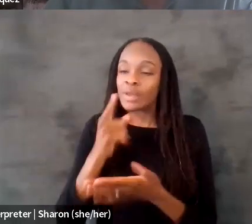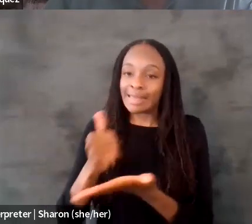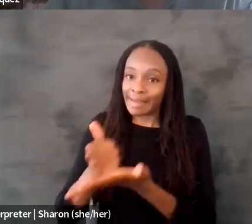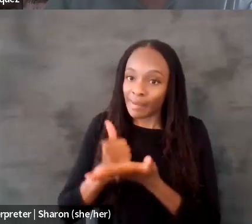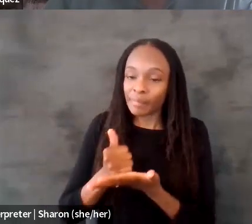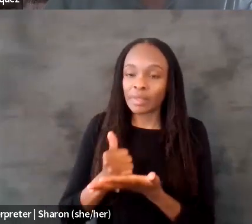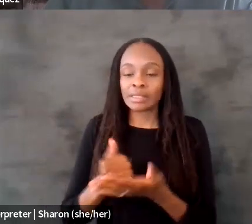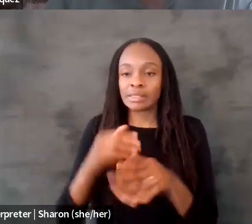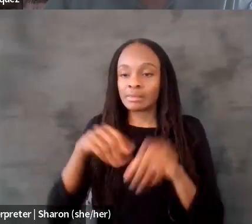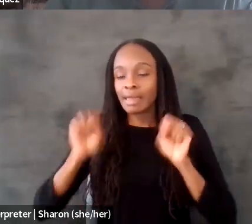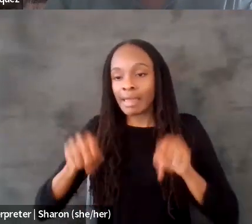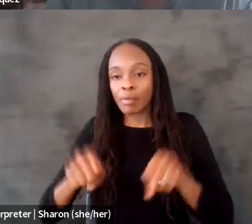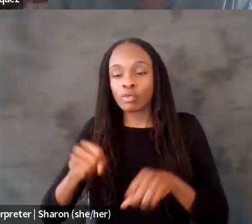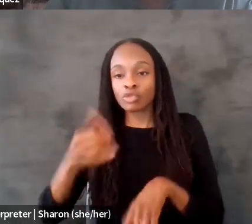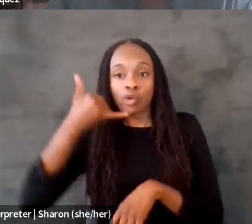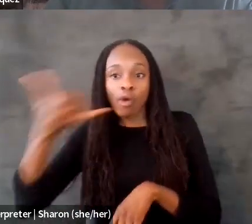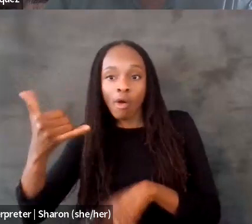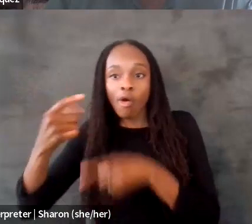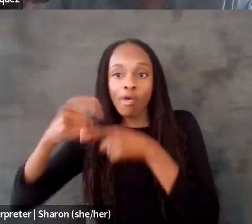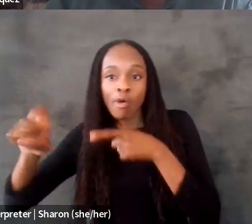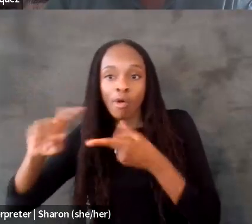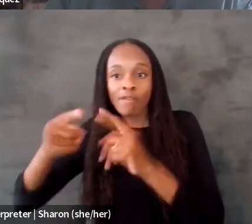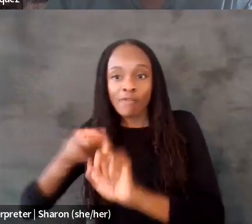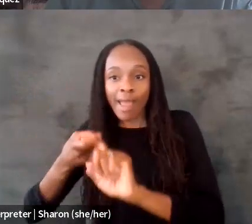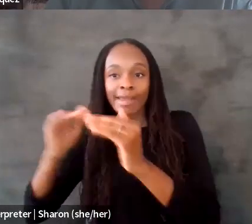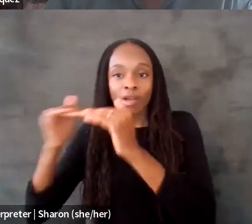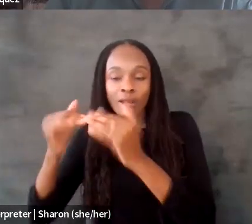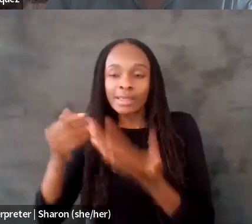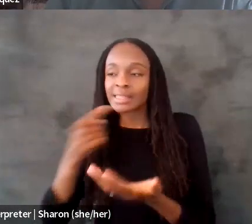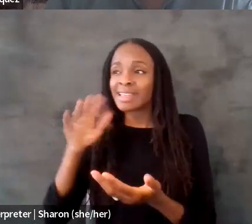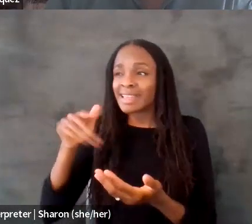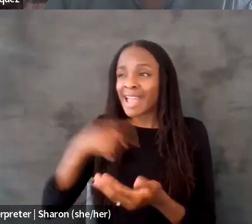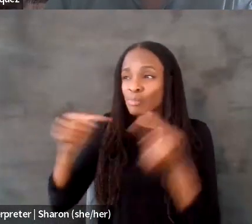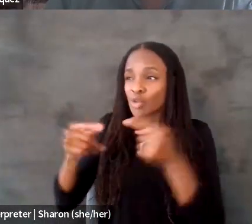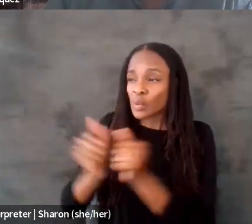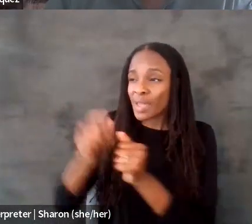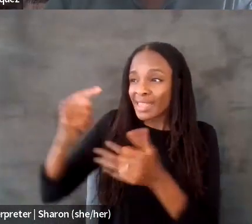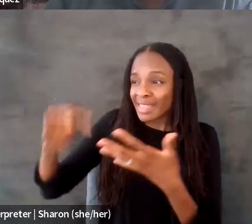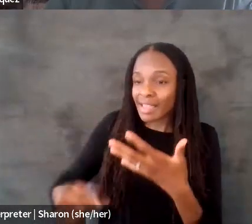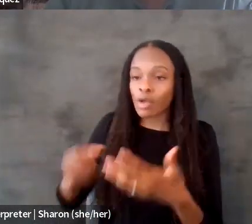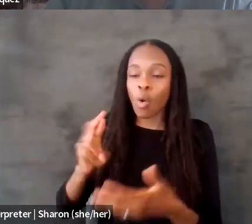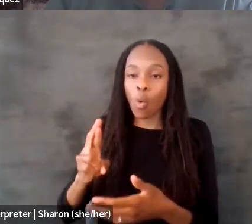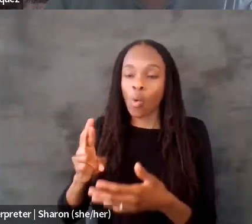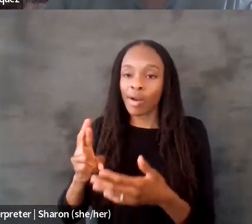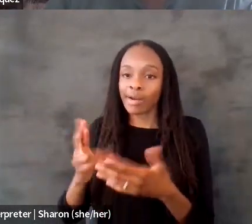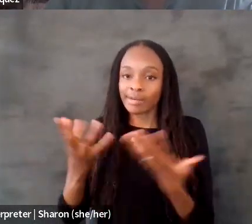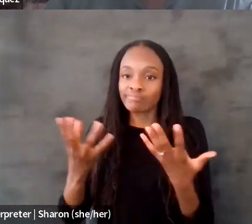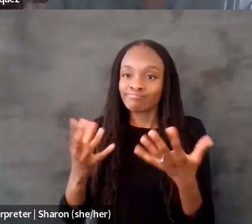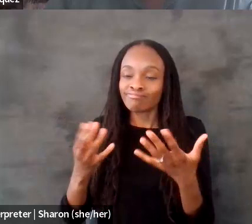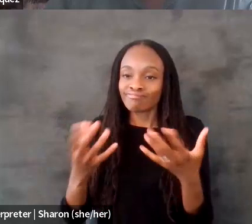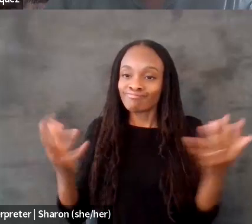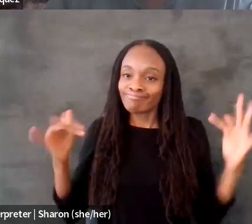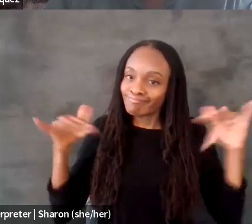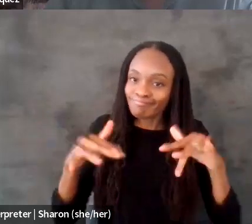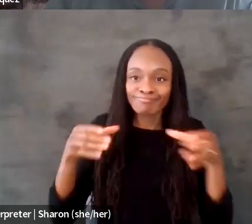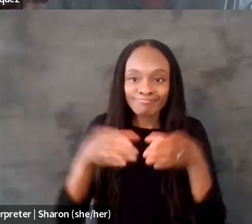able to call on a colleague, being able to call on a friend and be able to say like, this is what I'm struggling with, or get in a group and knowing that we're all like-minded